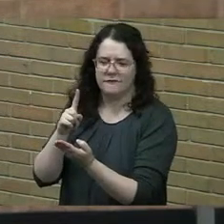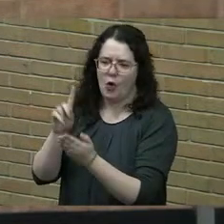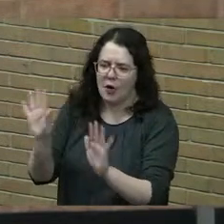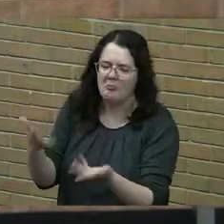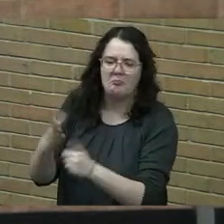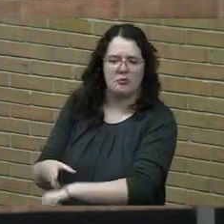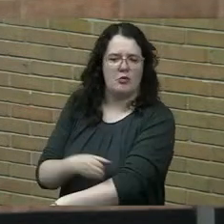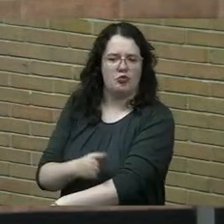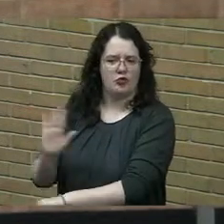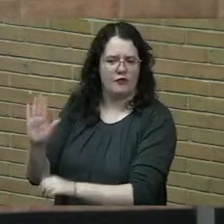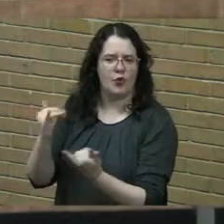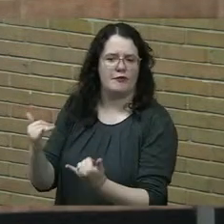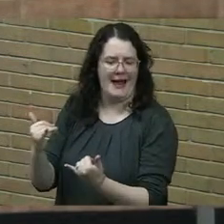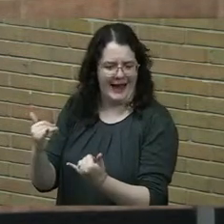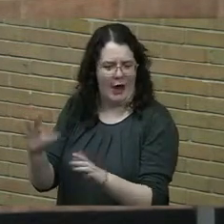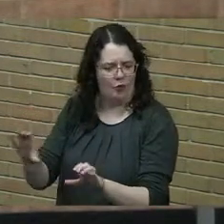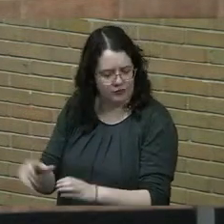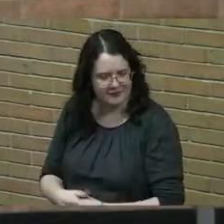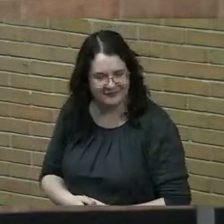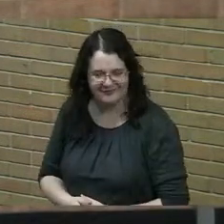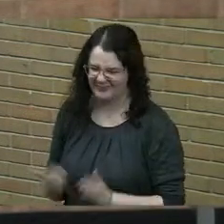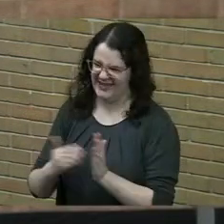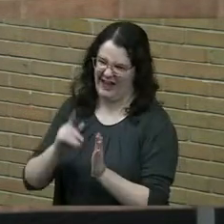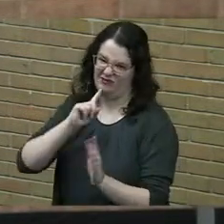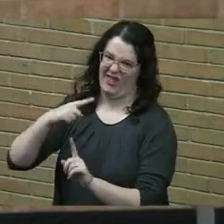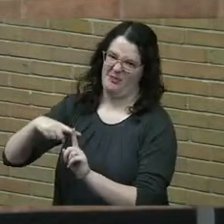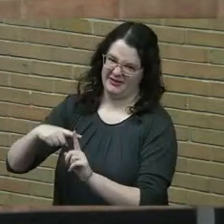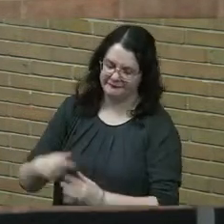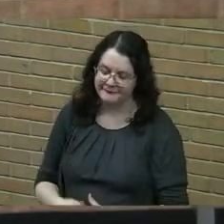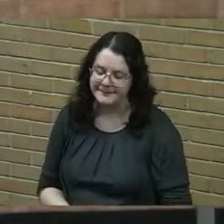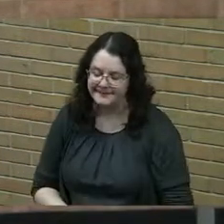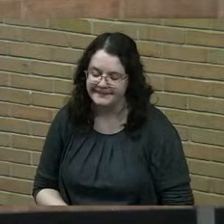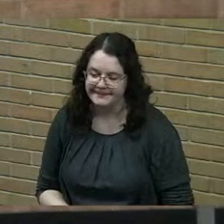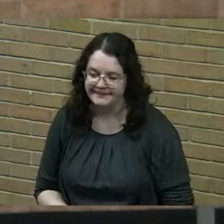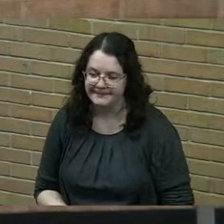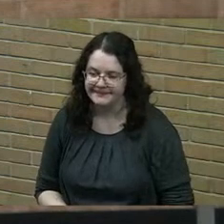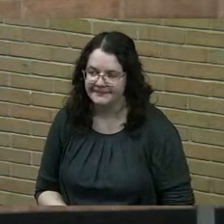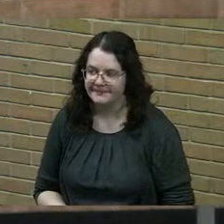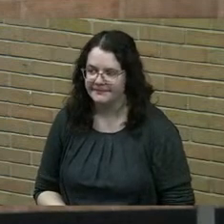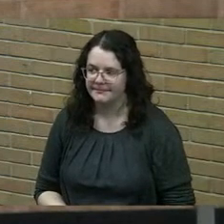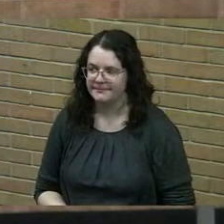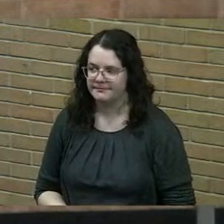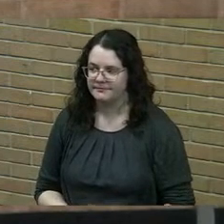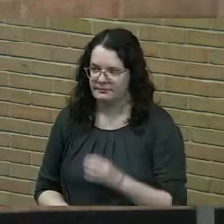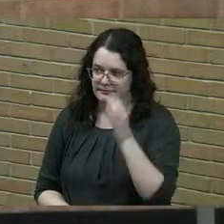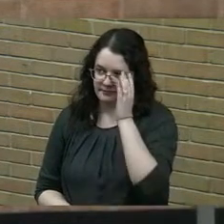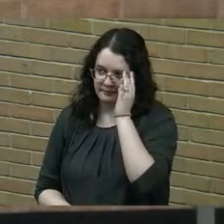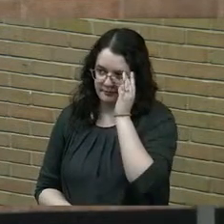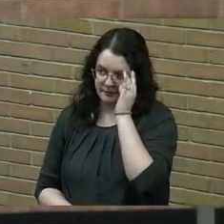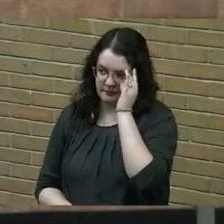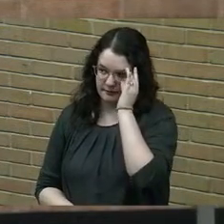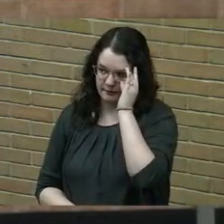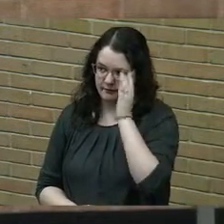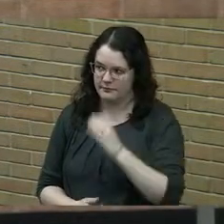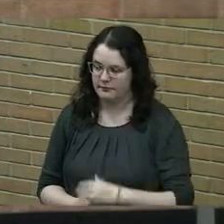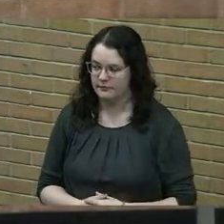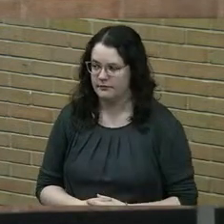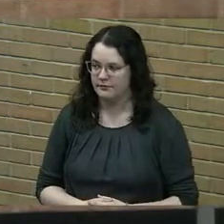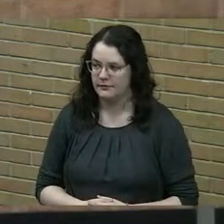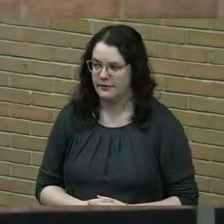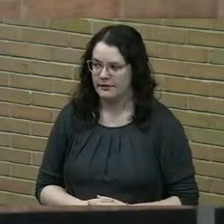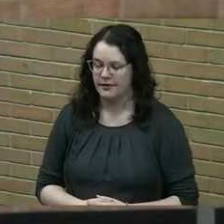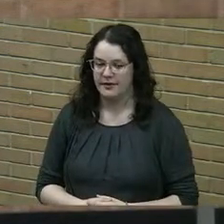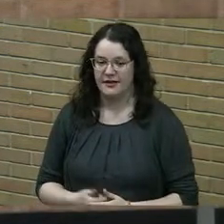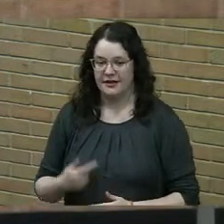but again, very positive from the financial statement standpoint. Okay, so again, we did spend quite a bit of time